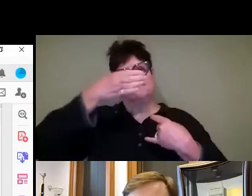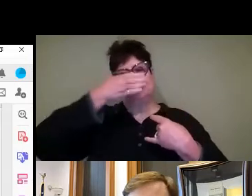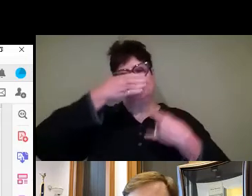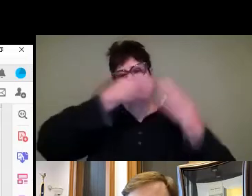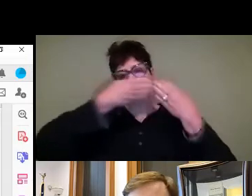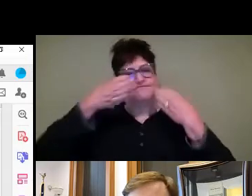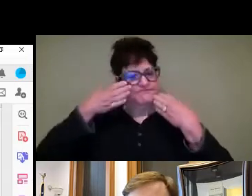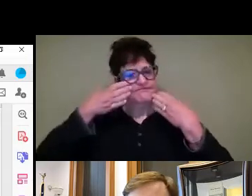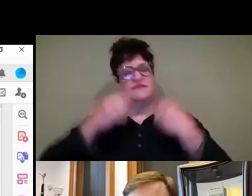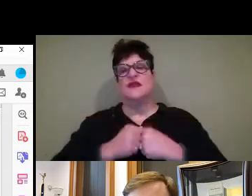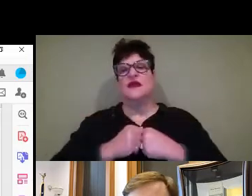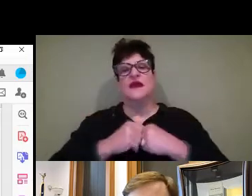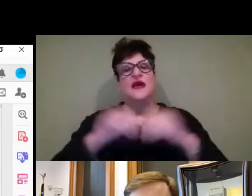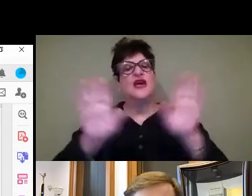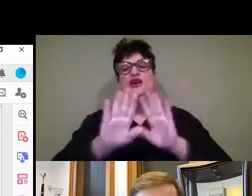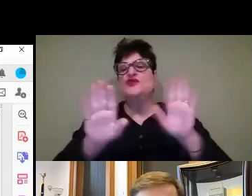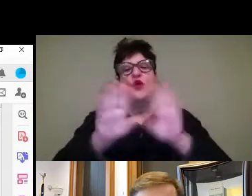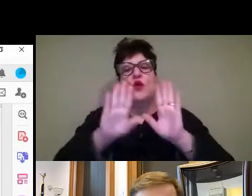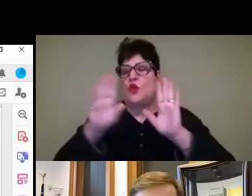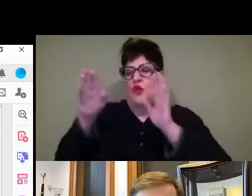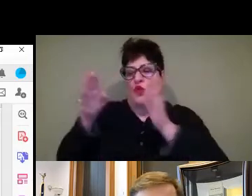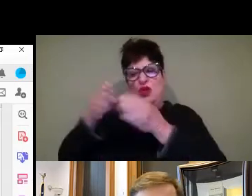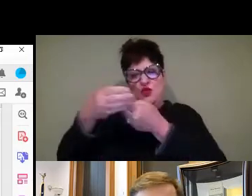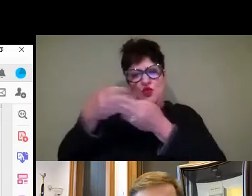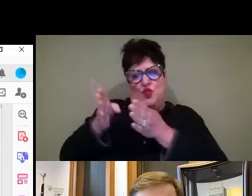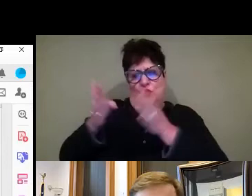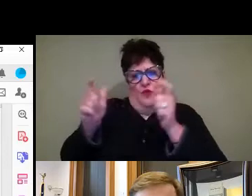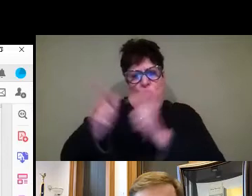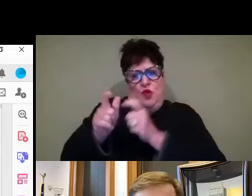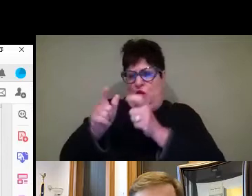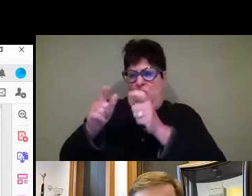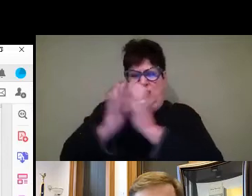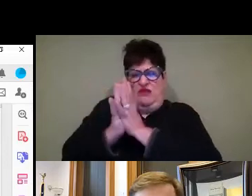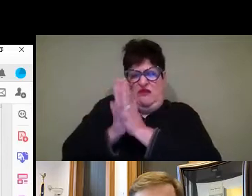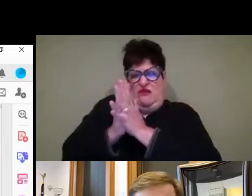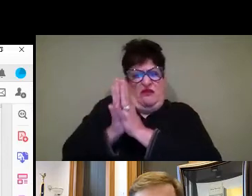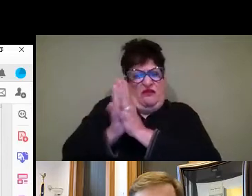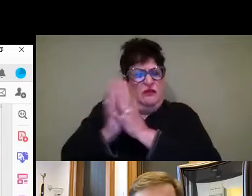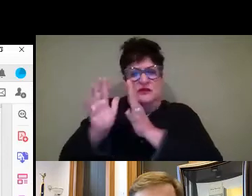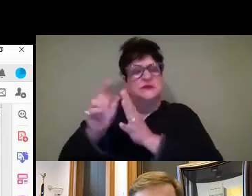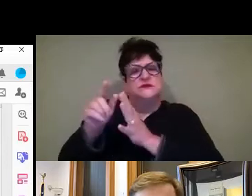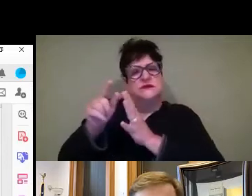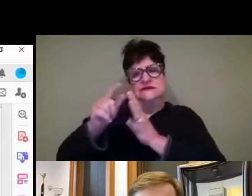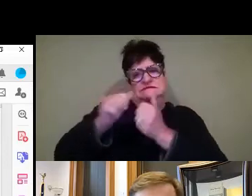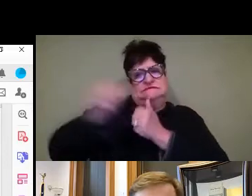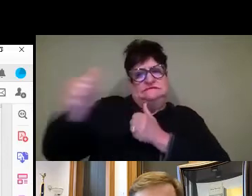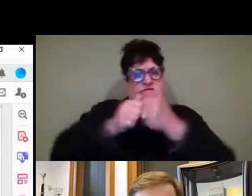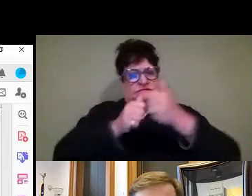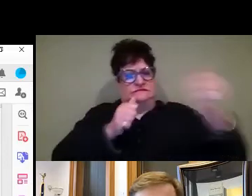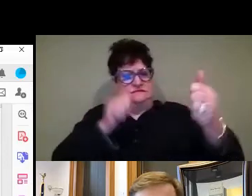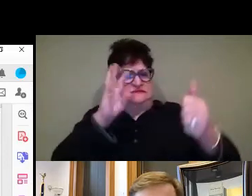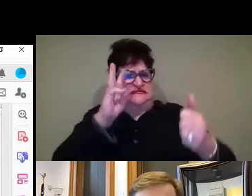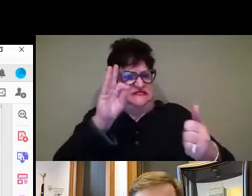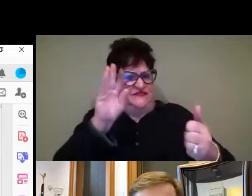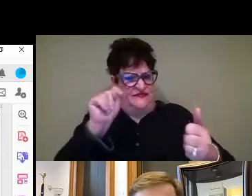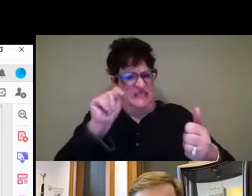any confined spaces, and actively staying a minimum of 6 feet from each other, avoiding and washing your hands